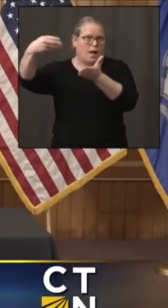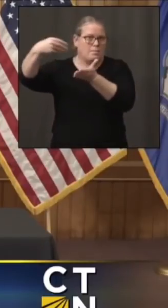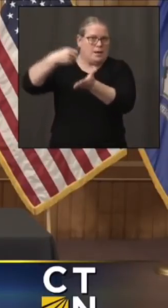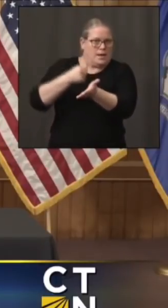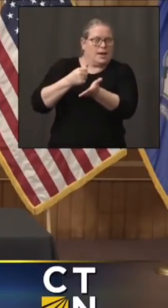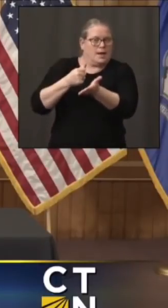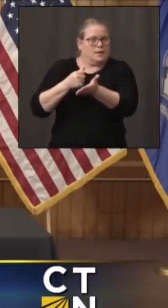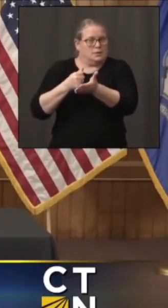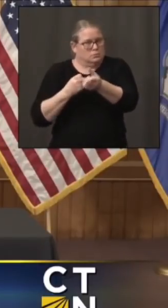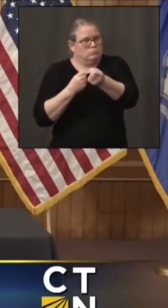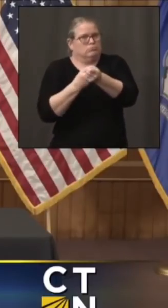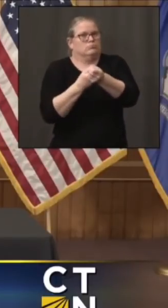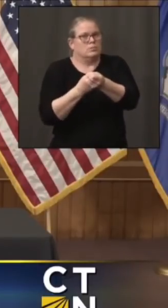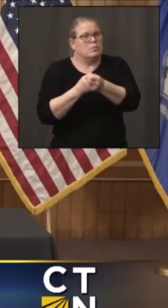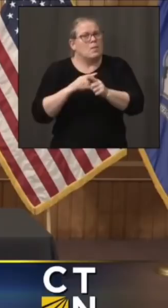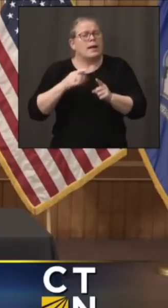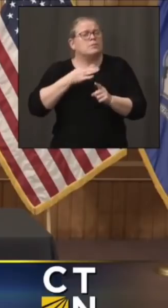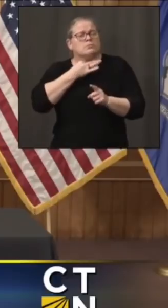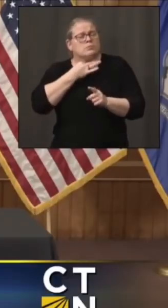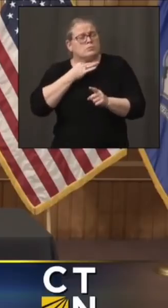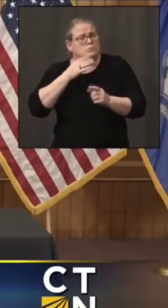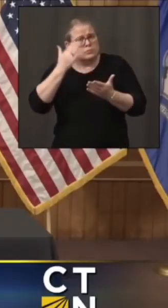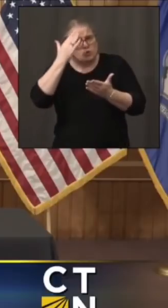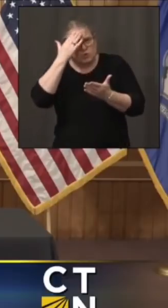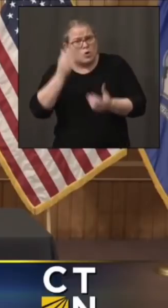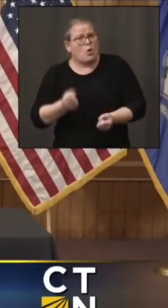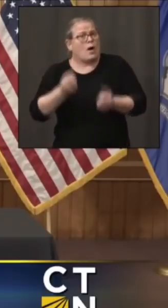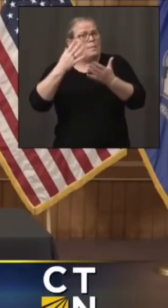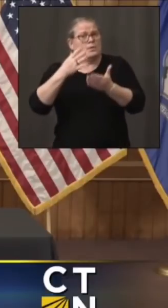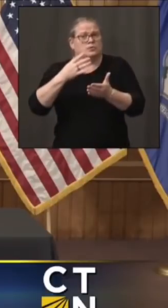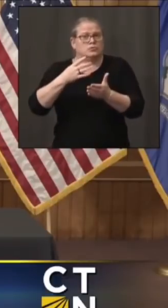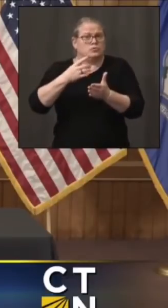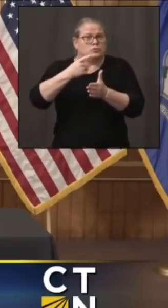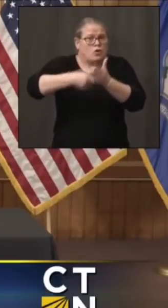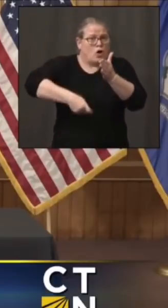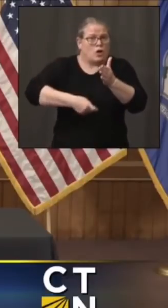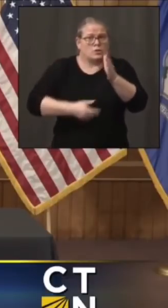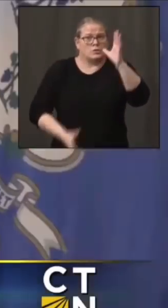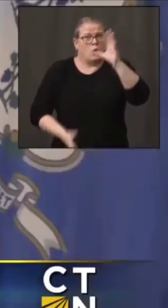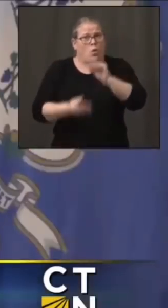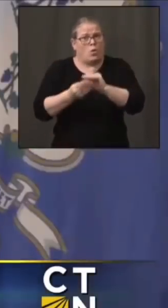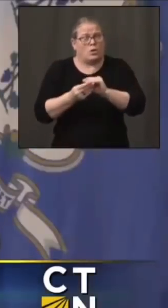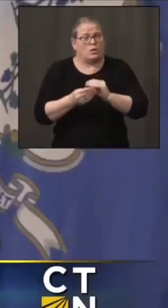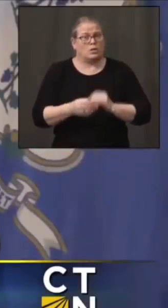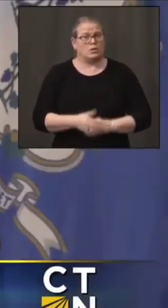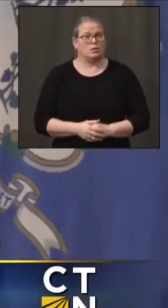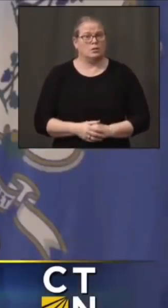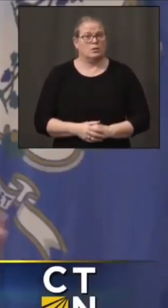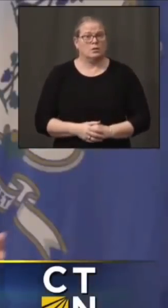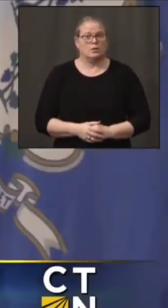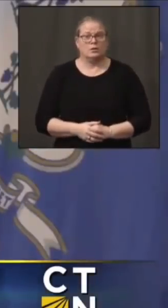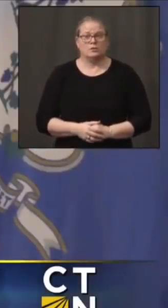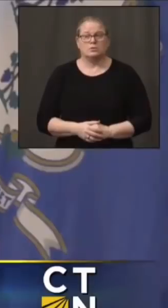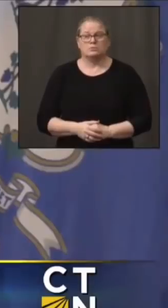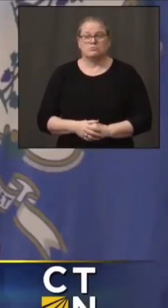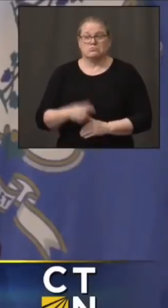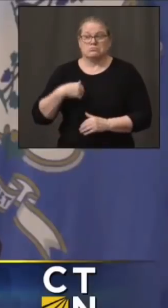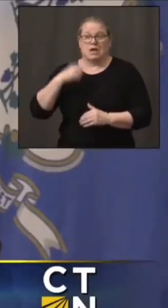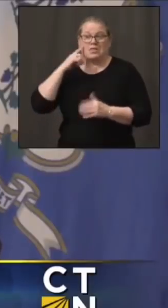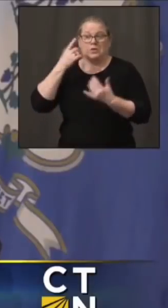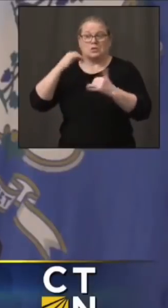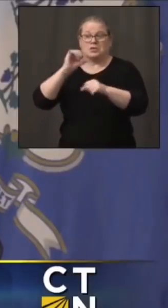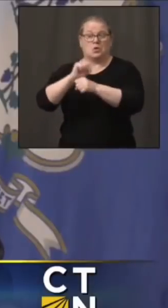a bottom line out there or bottom line estimate. I think we're still working with Deirdre Public Health and the